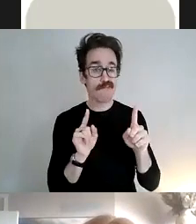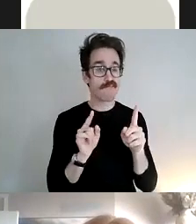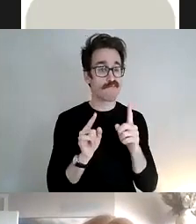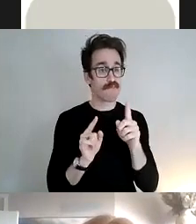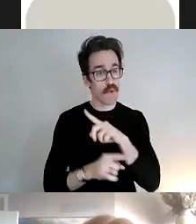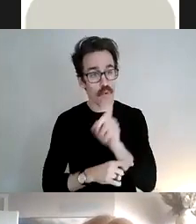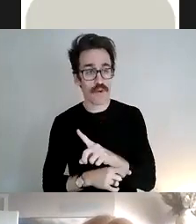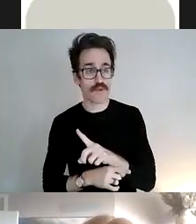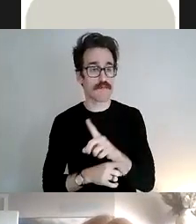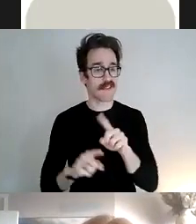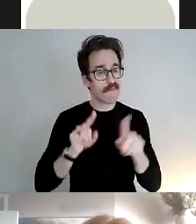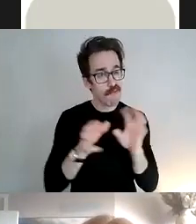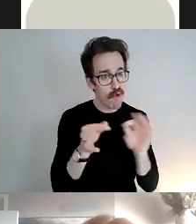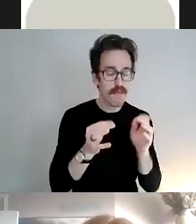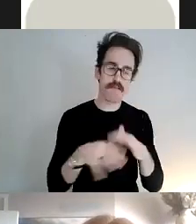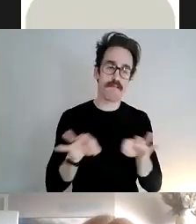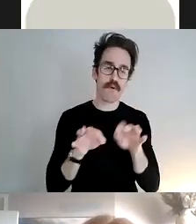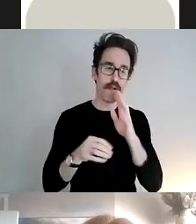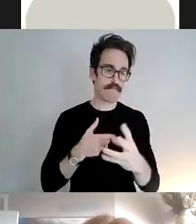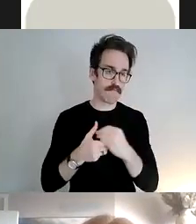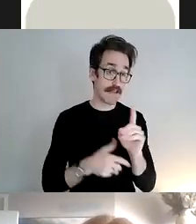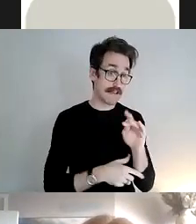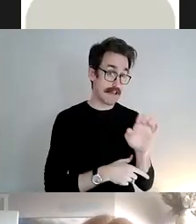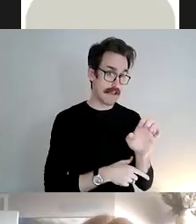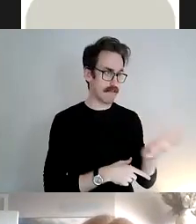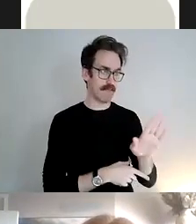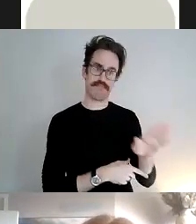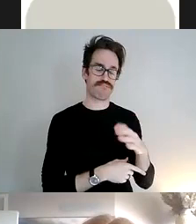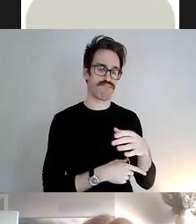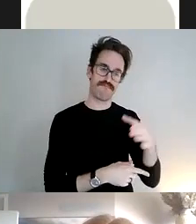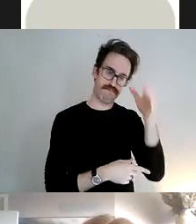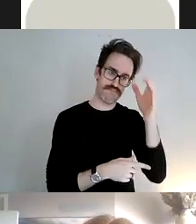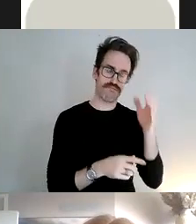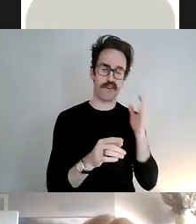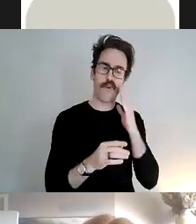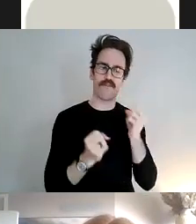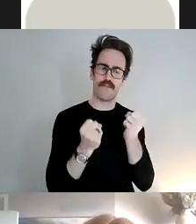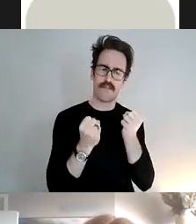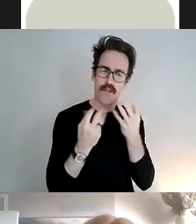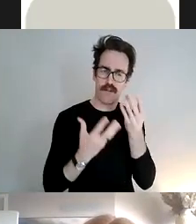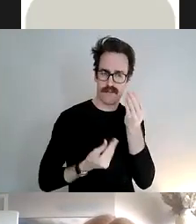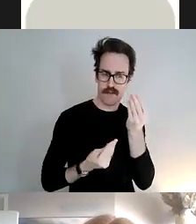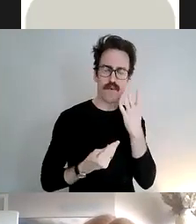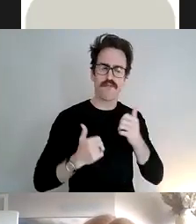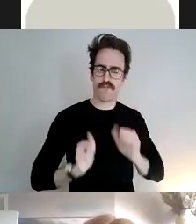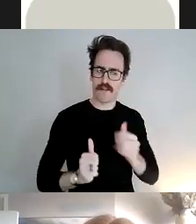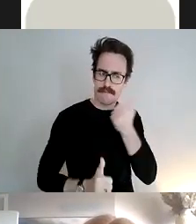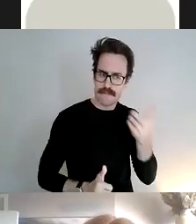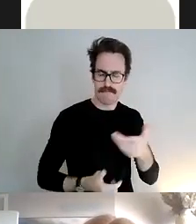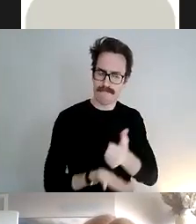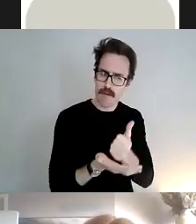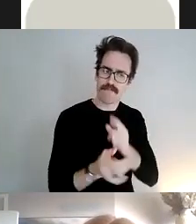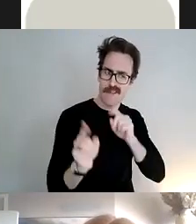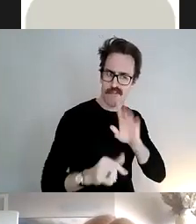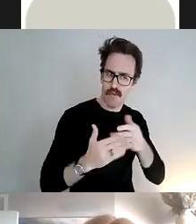questions. And Denise is very well versed in this capacity. So I'm going to turn it over to Denise now. Thank you.